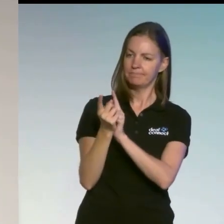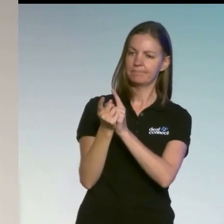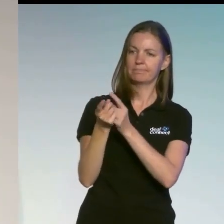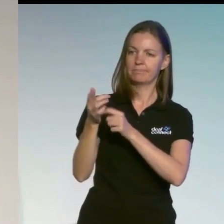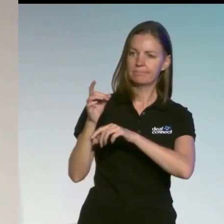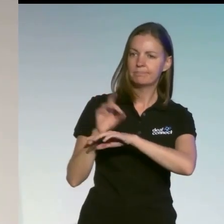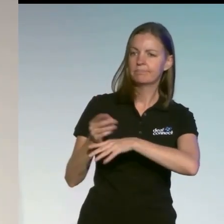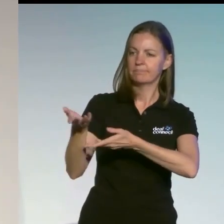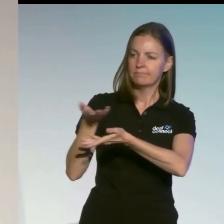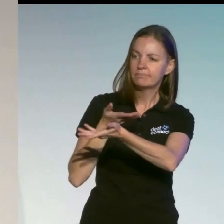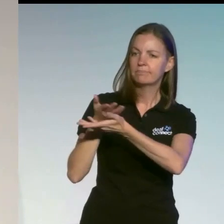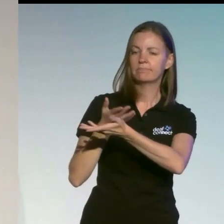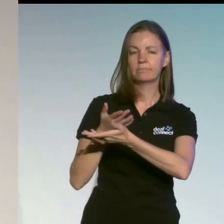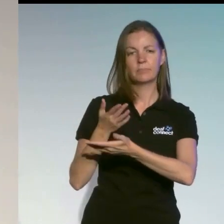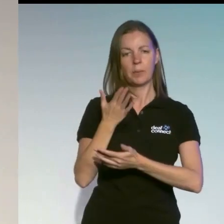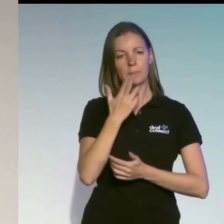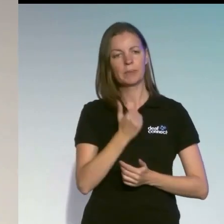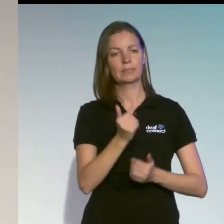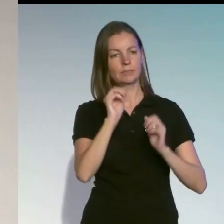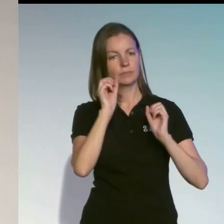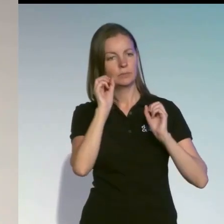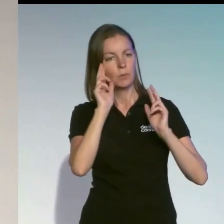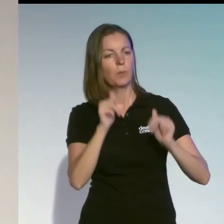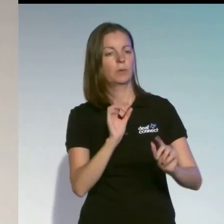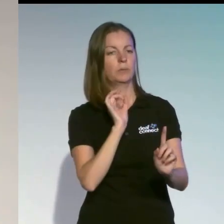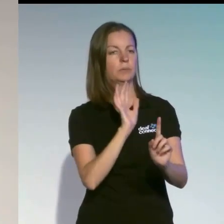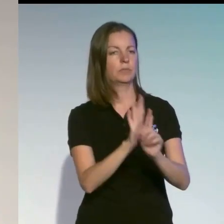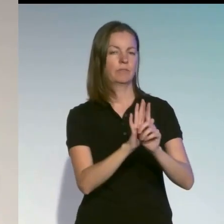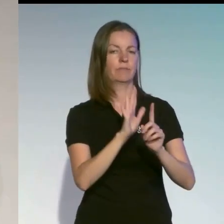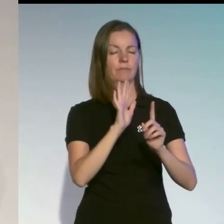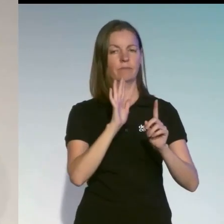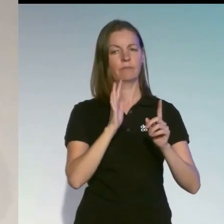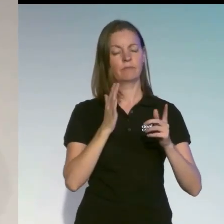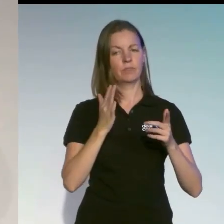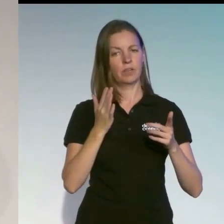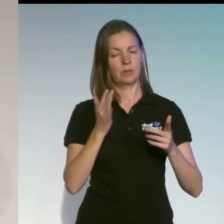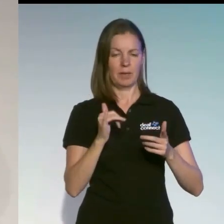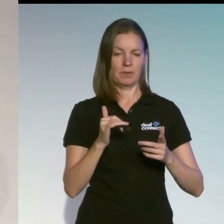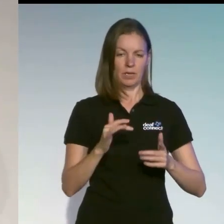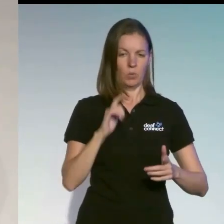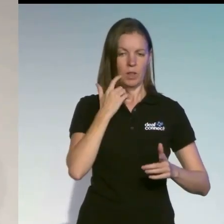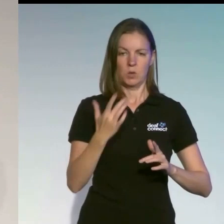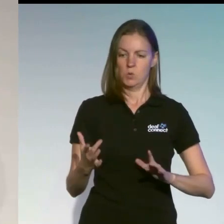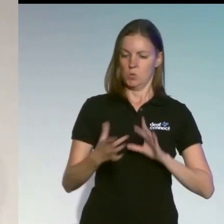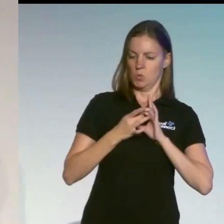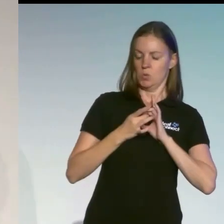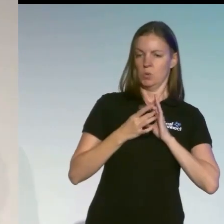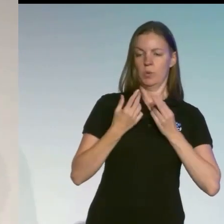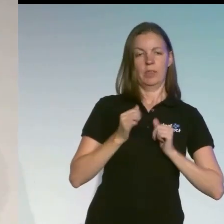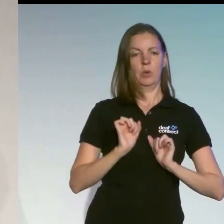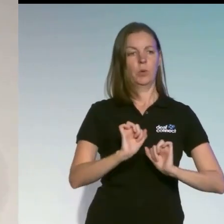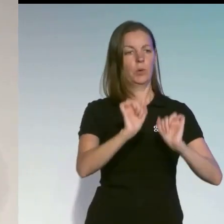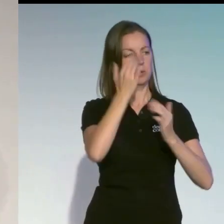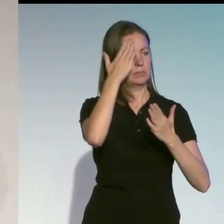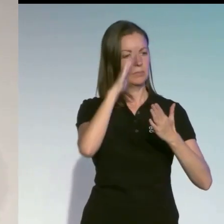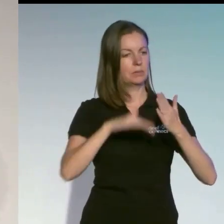exercise self-care. It's a difficult topic. It may well resonate with some of your own experiences.